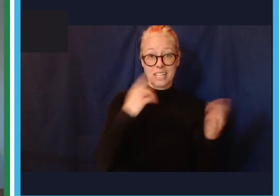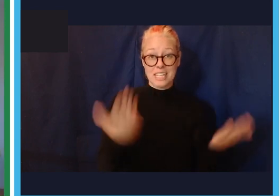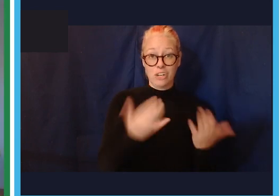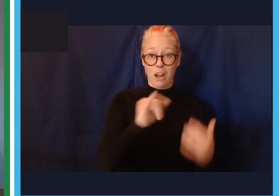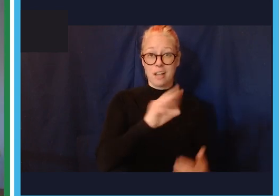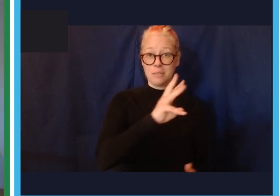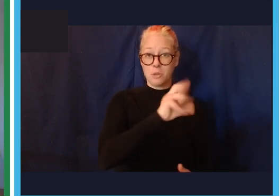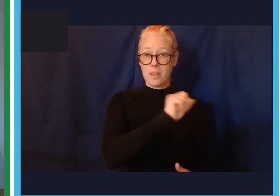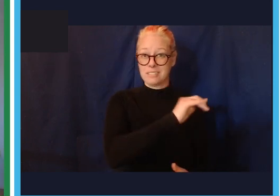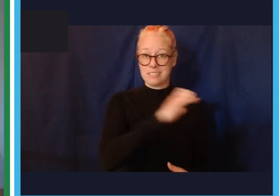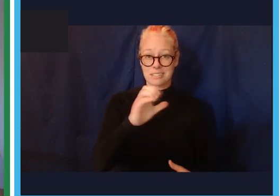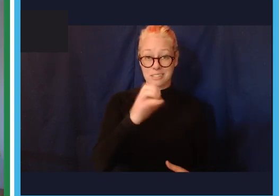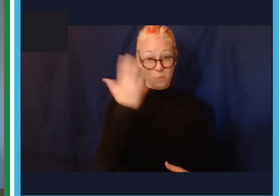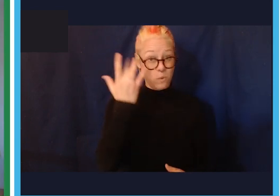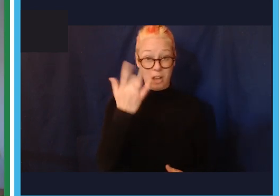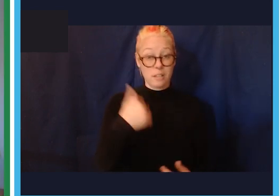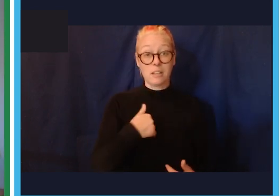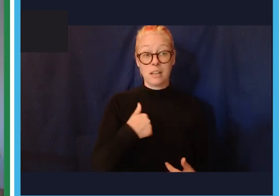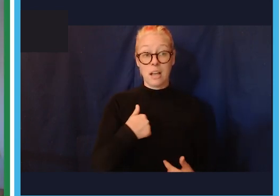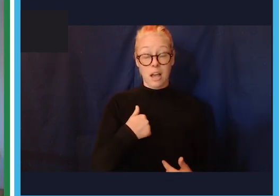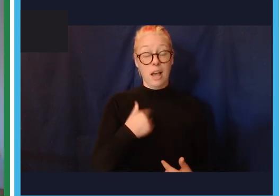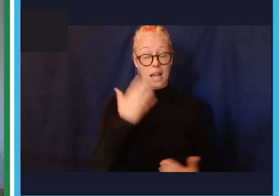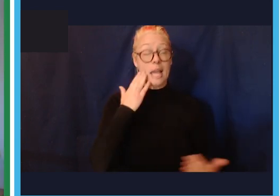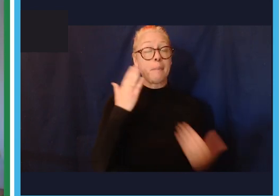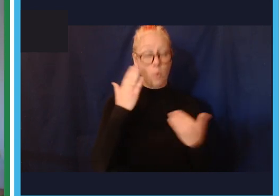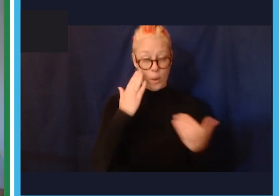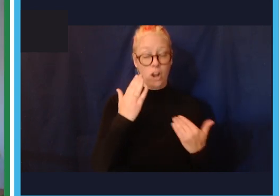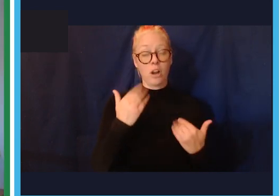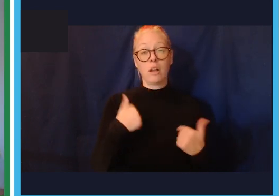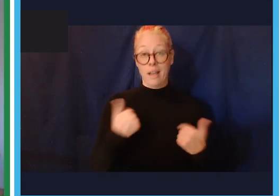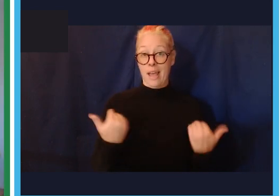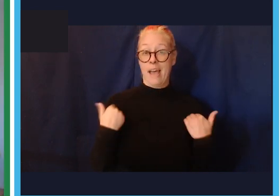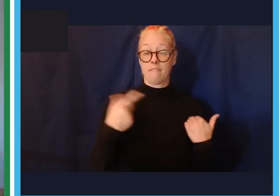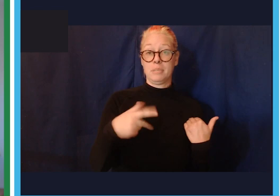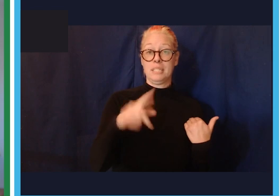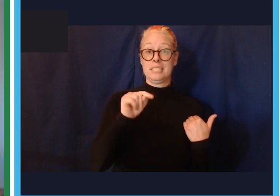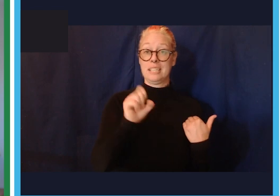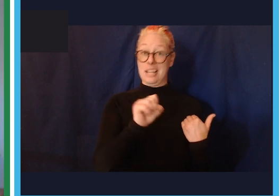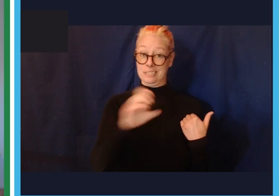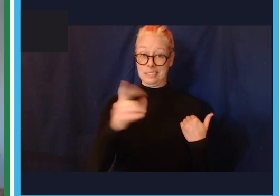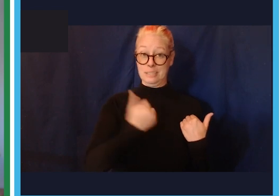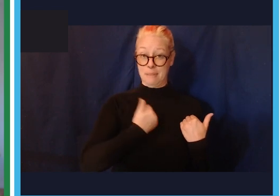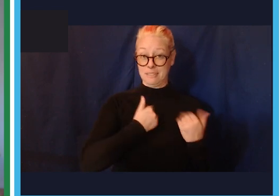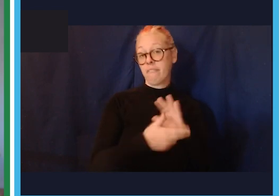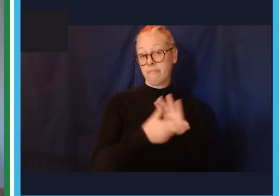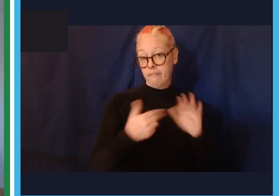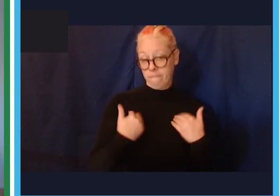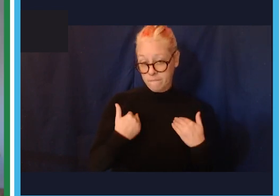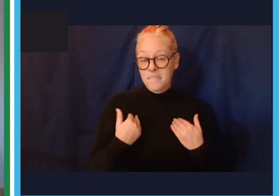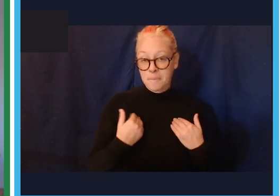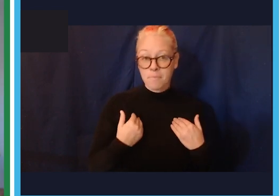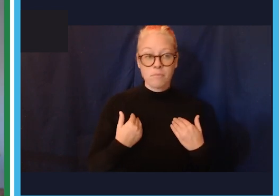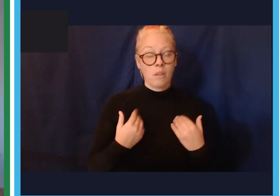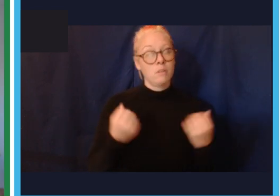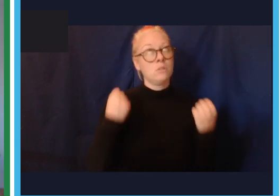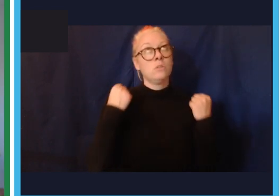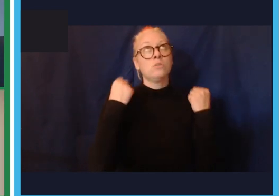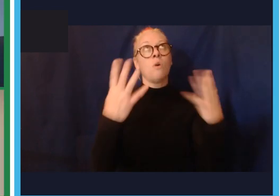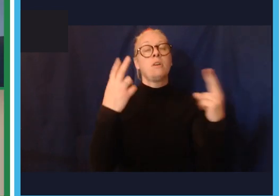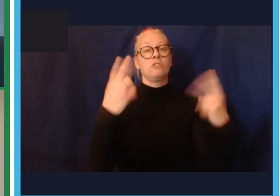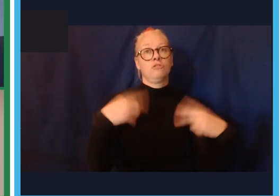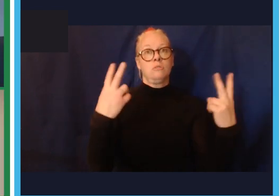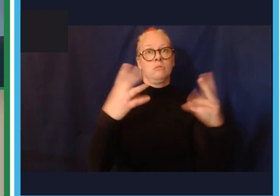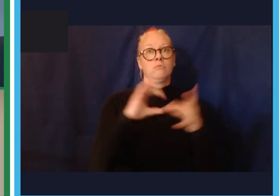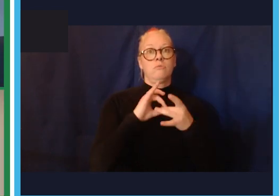that and in the business world, of course, and in the work world. You know, I remember so many times needing the day off and just pretending I've got a cold